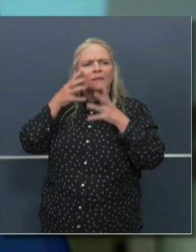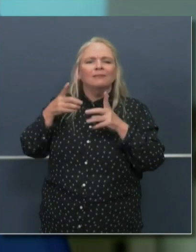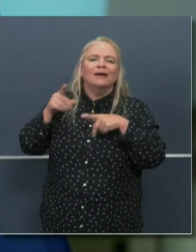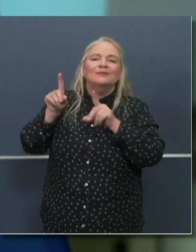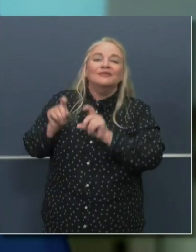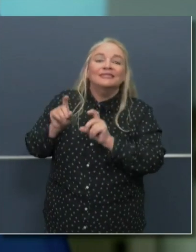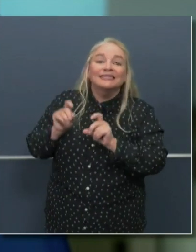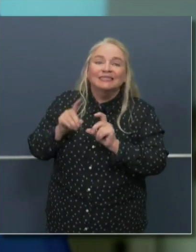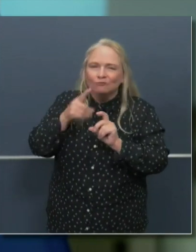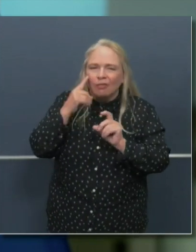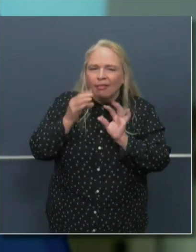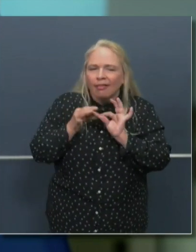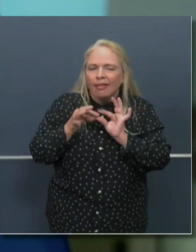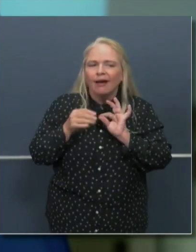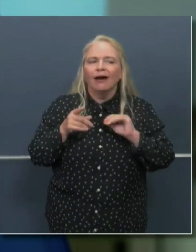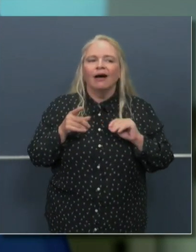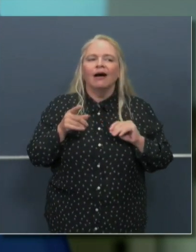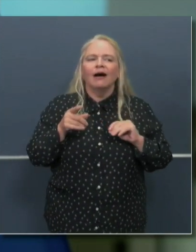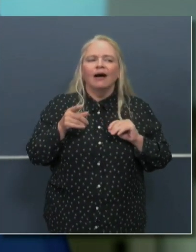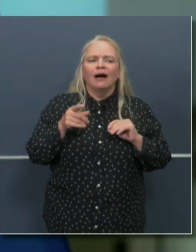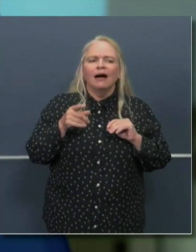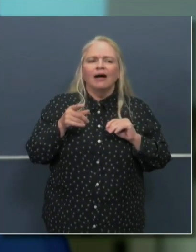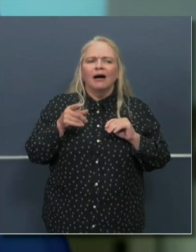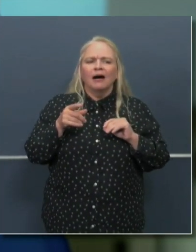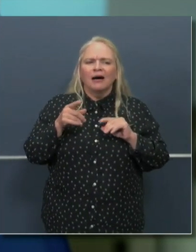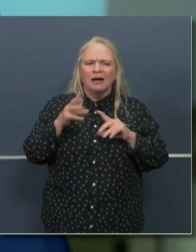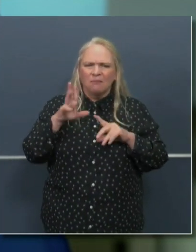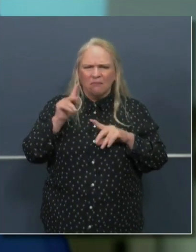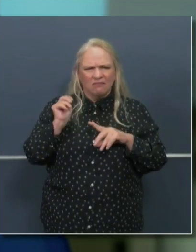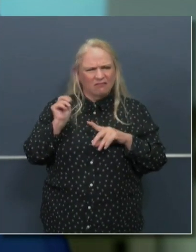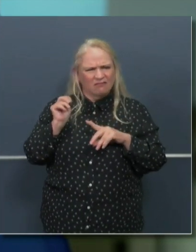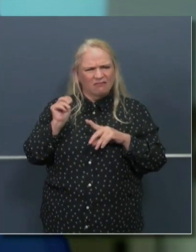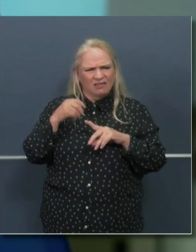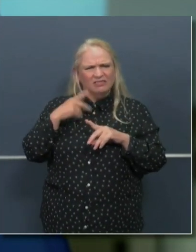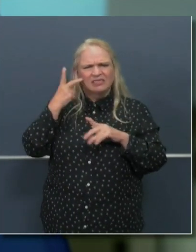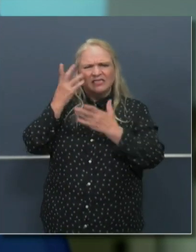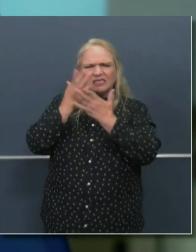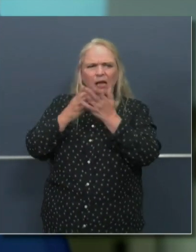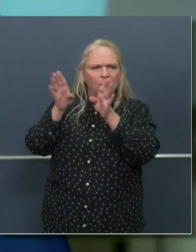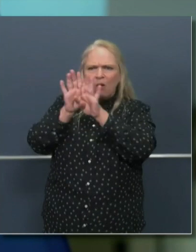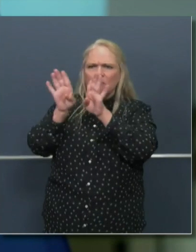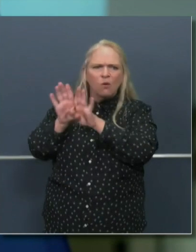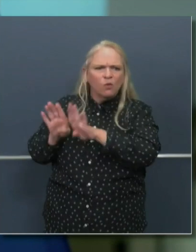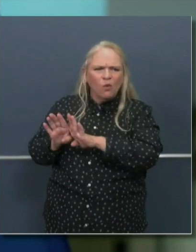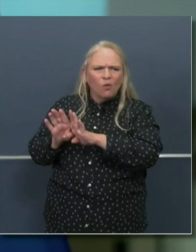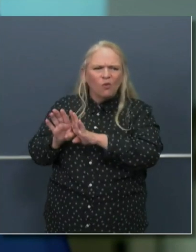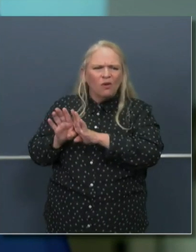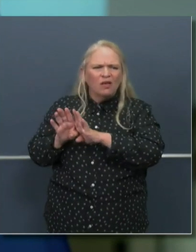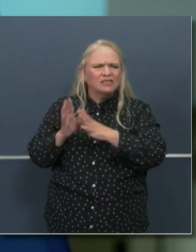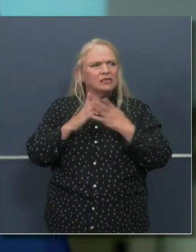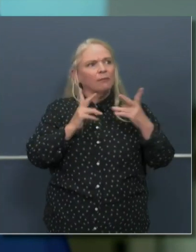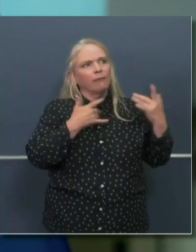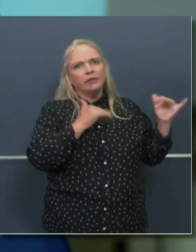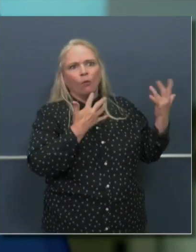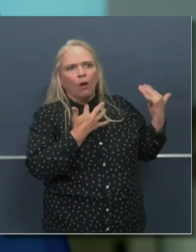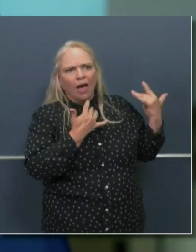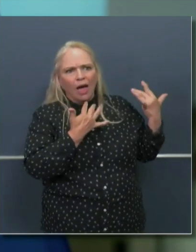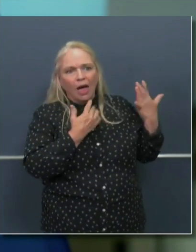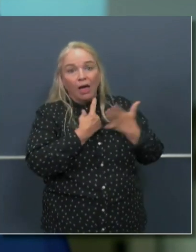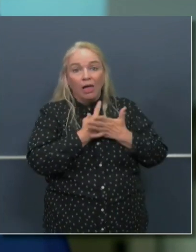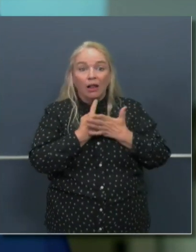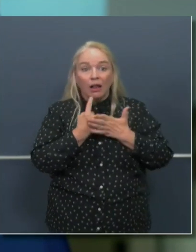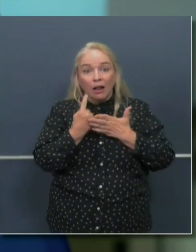and you mentioned backlogs, this means in some cases people are having to wait more than a week to get tested and then more than a week for results.